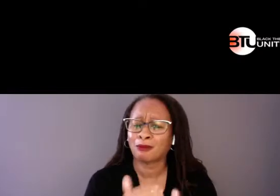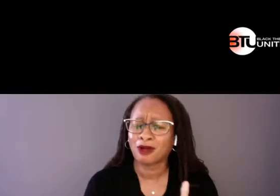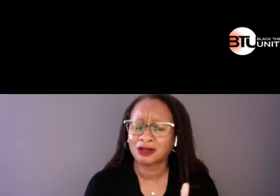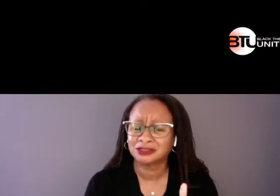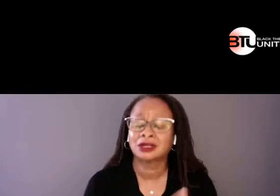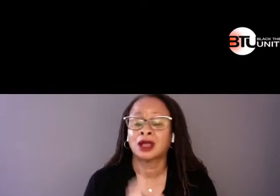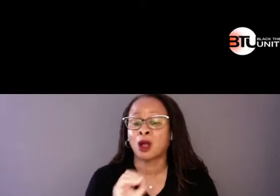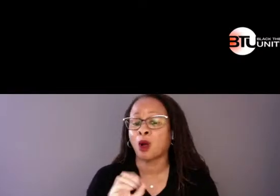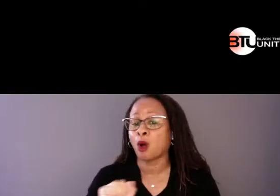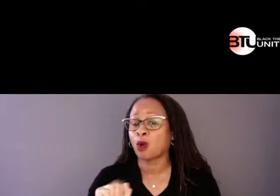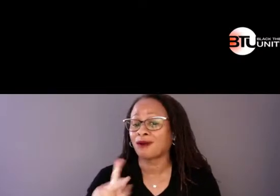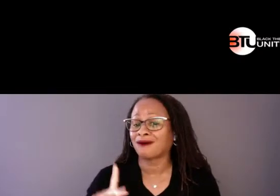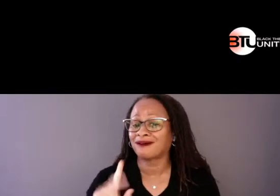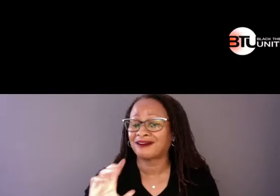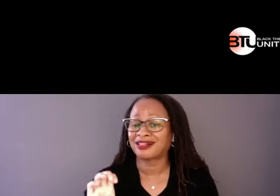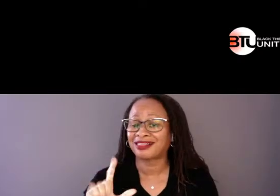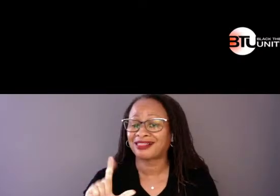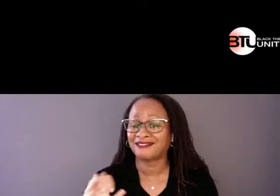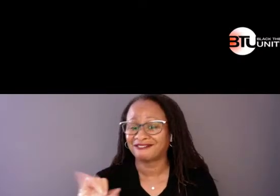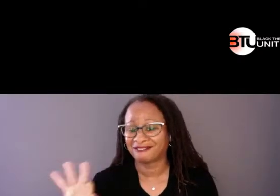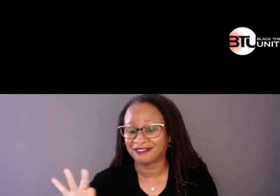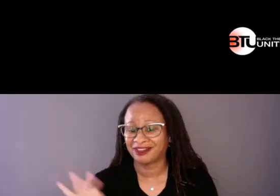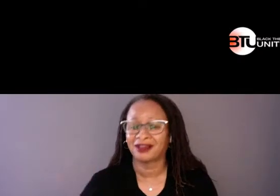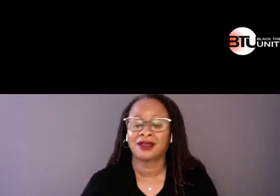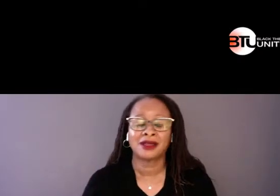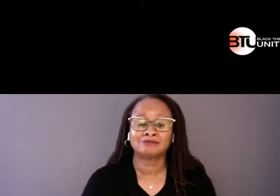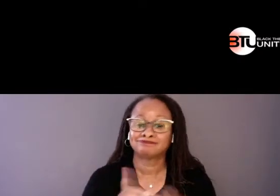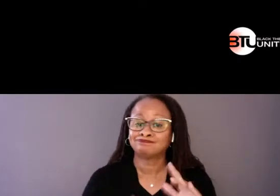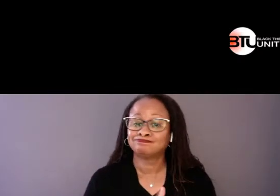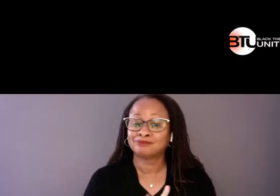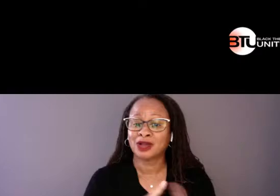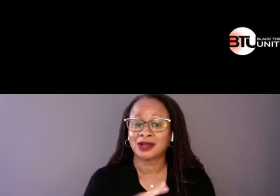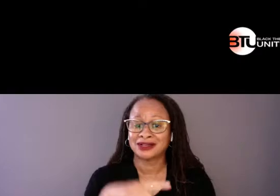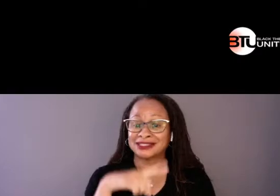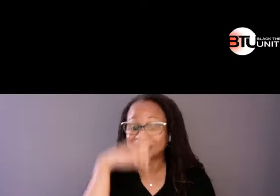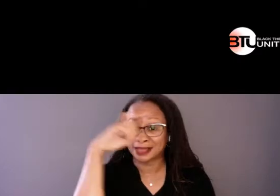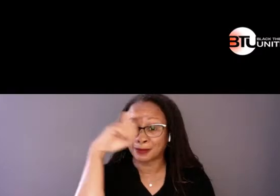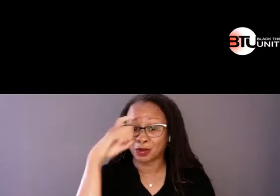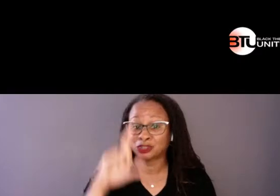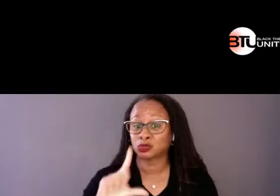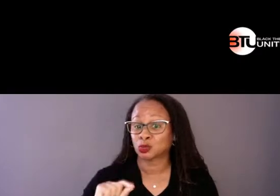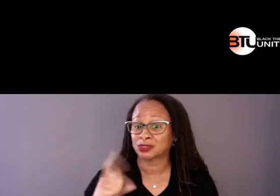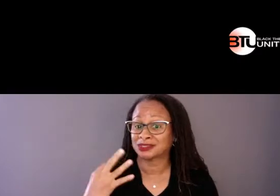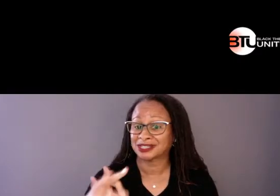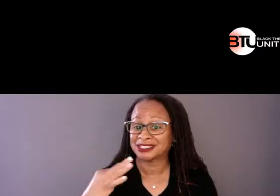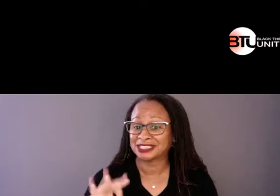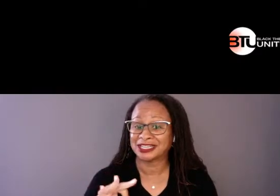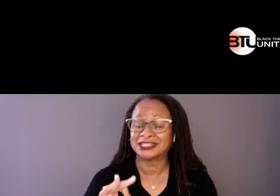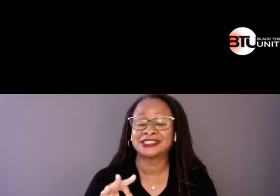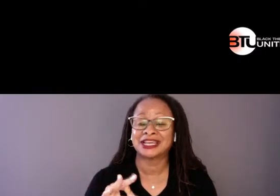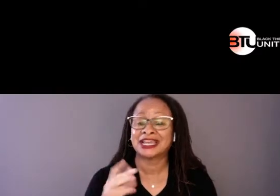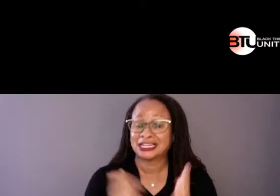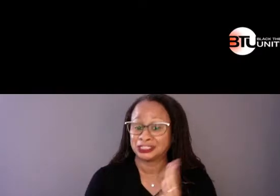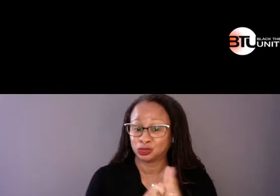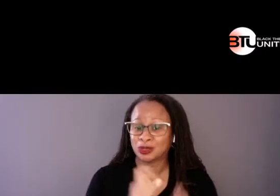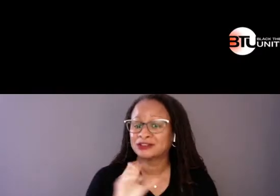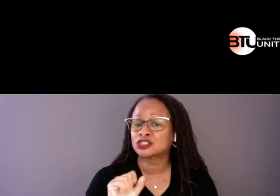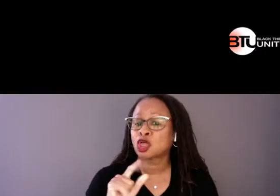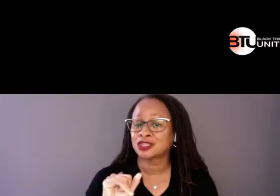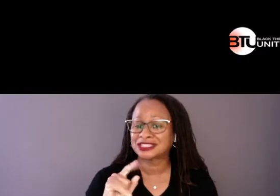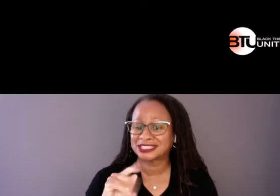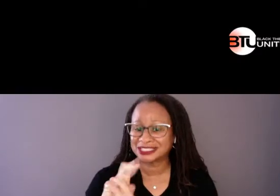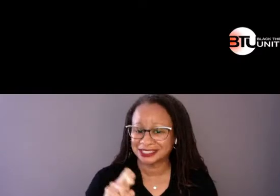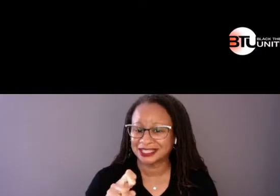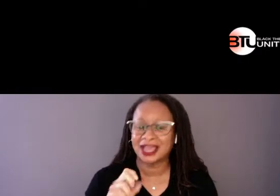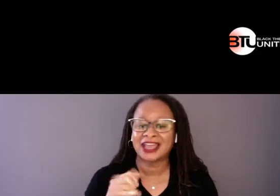Cliff, appears in the summer 2019 issue of Solstice as a finalist in their annual